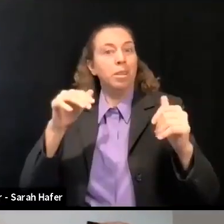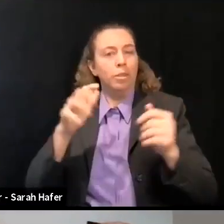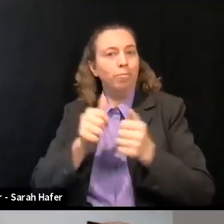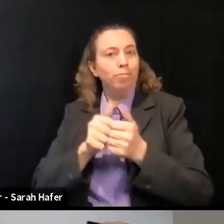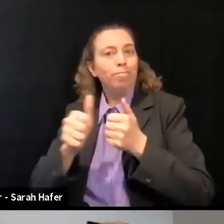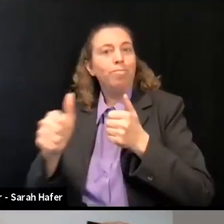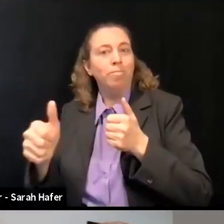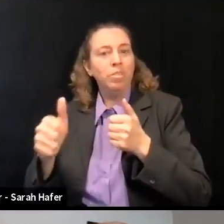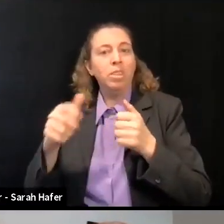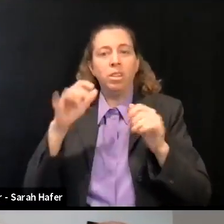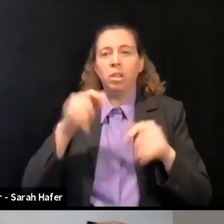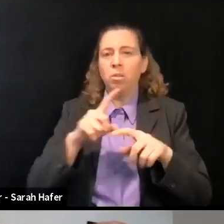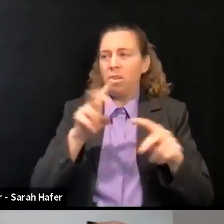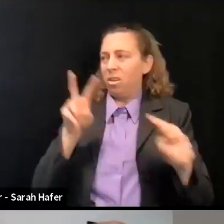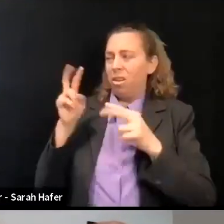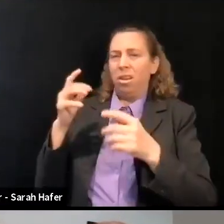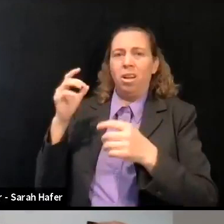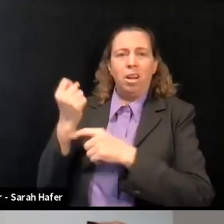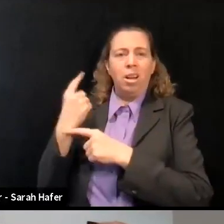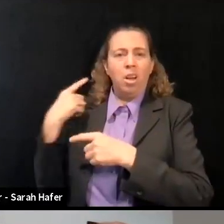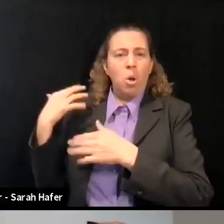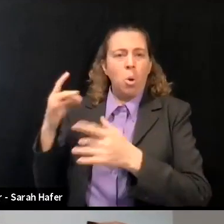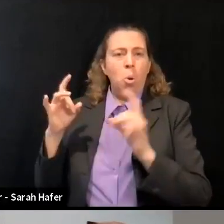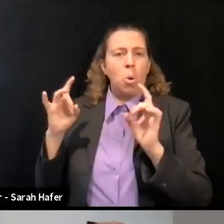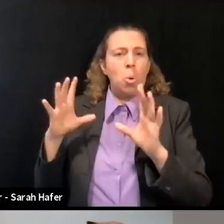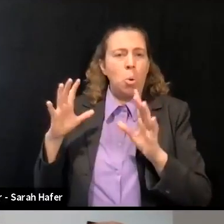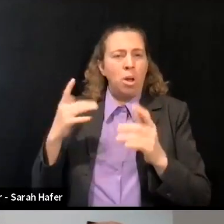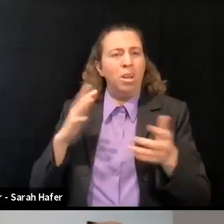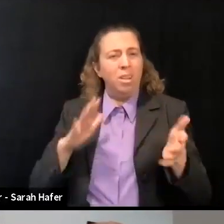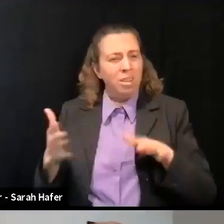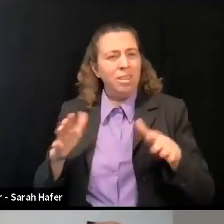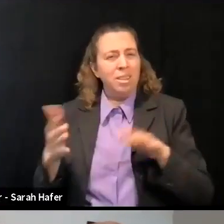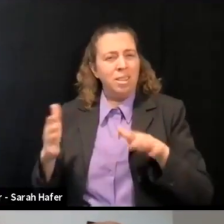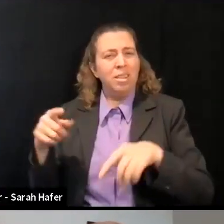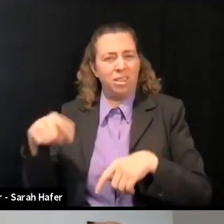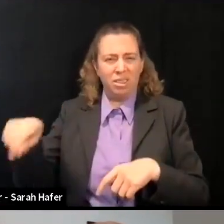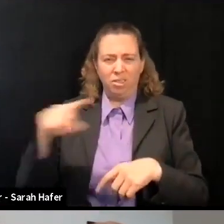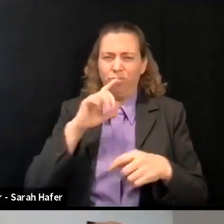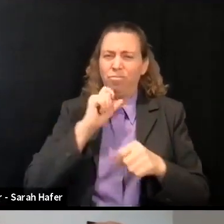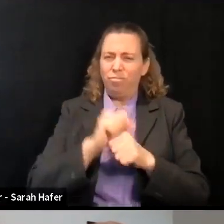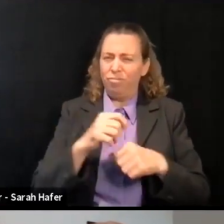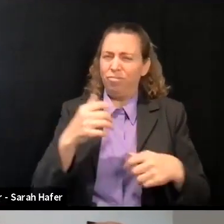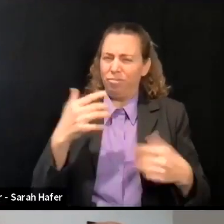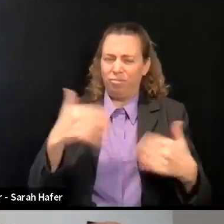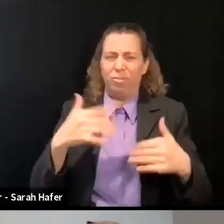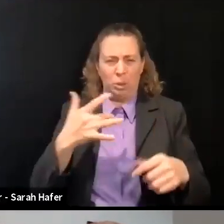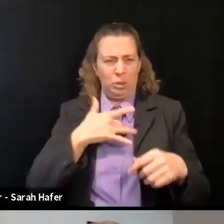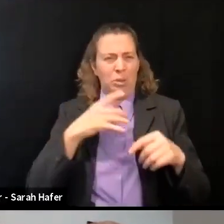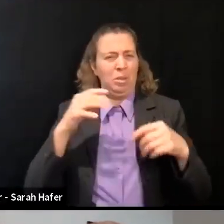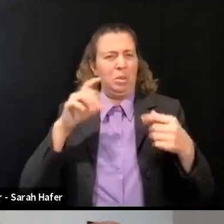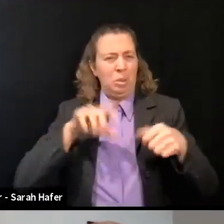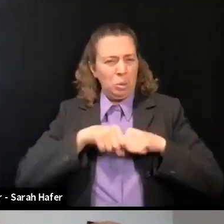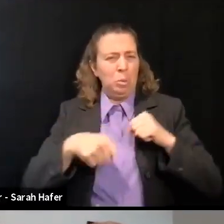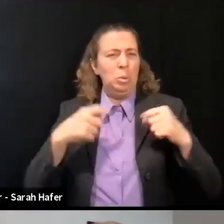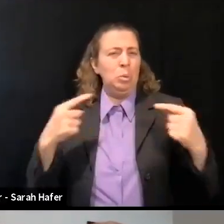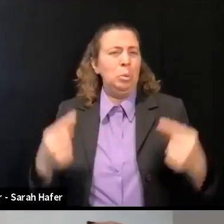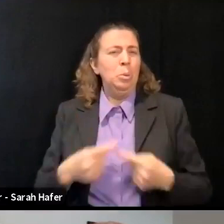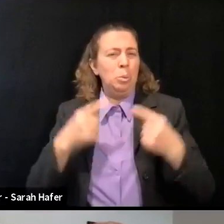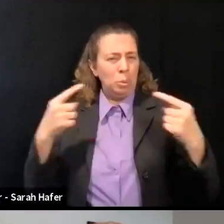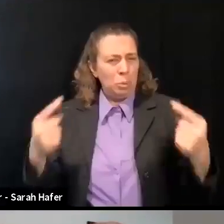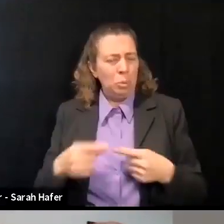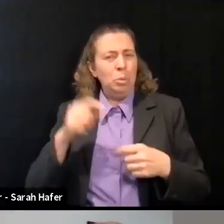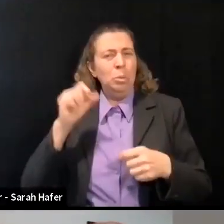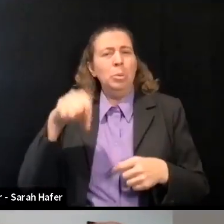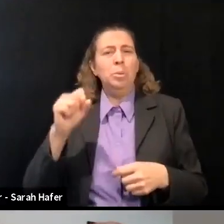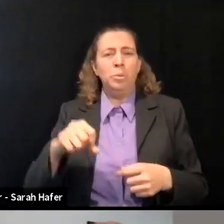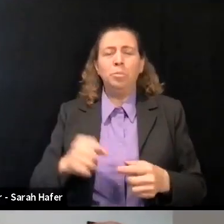The loss of each of our loved ones is painful, and the impacts ripple outward. We are also mourning and